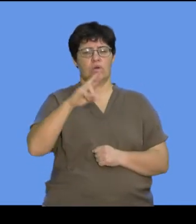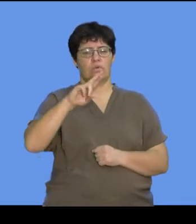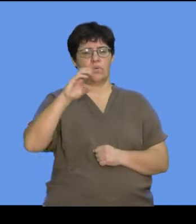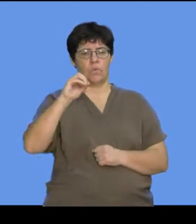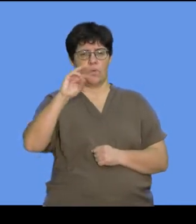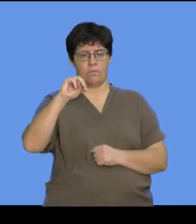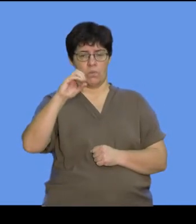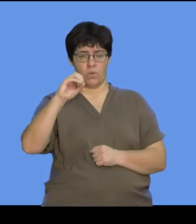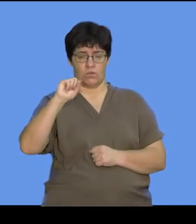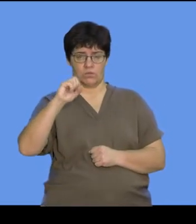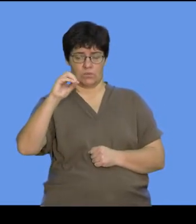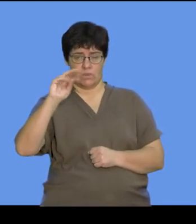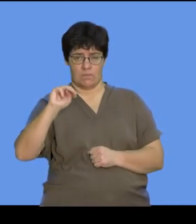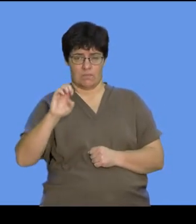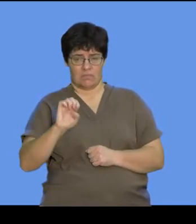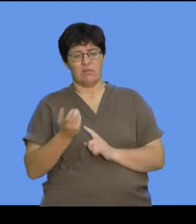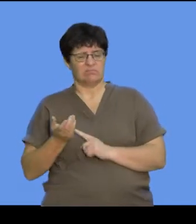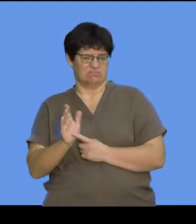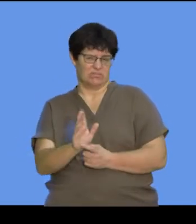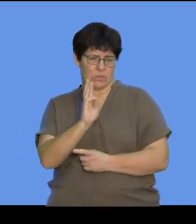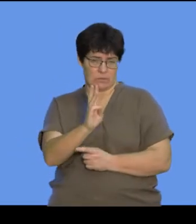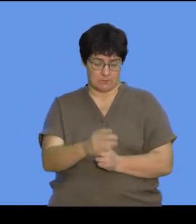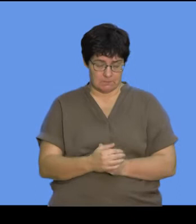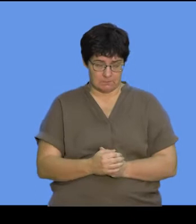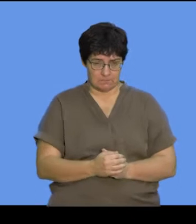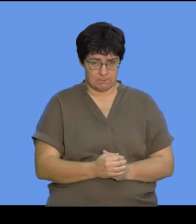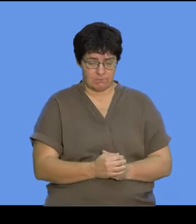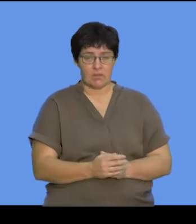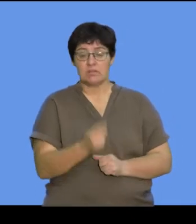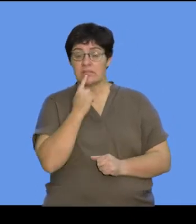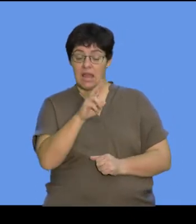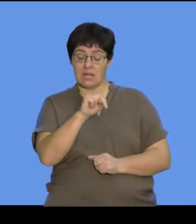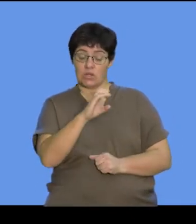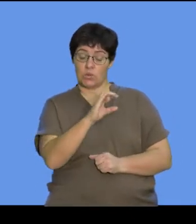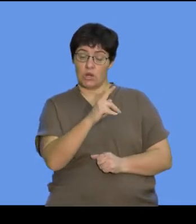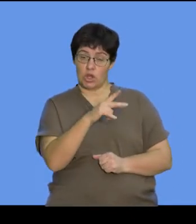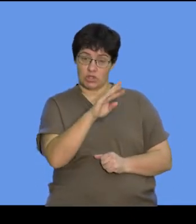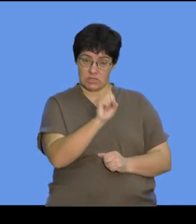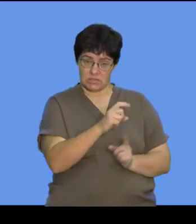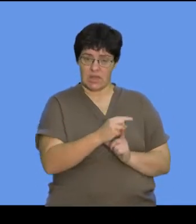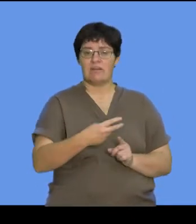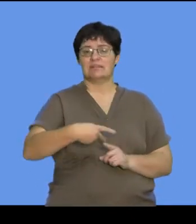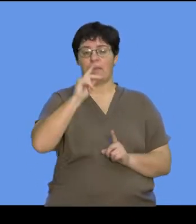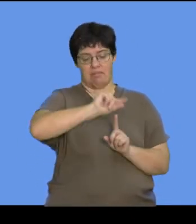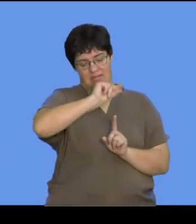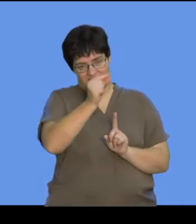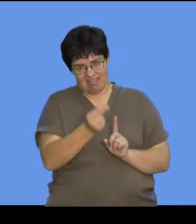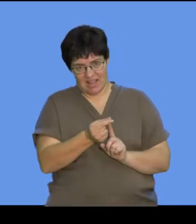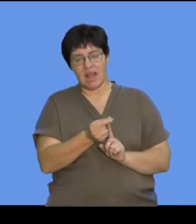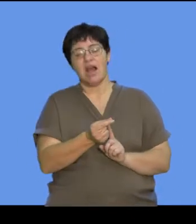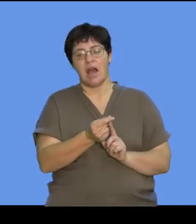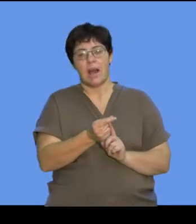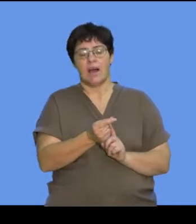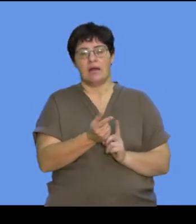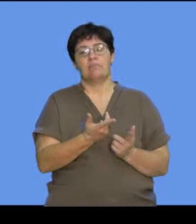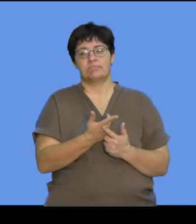will illustrate to you in the next couple slides. We mentioned that the nucleus is surrounded by a double envelope, which contains 2